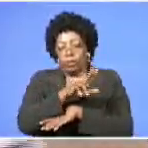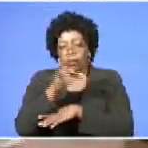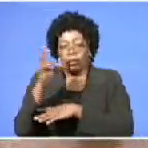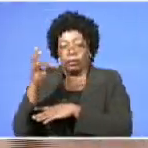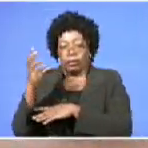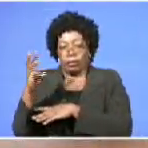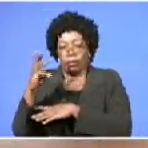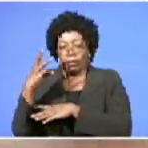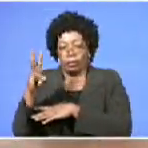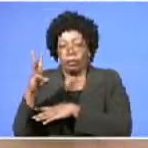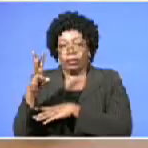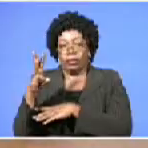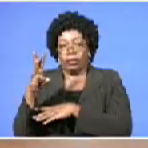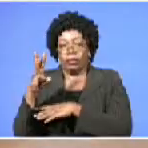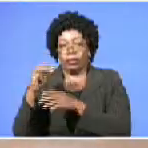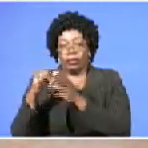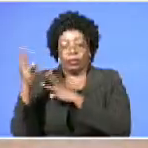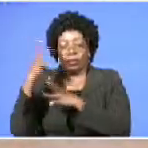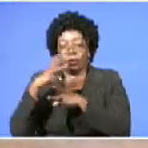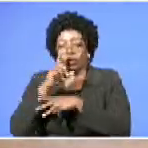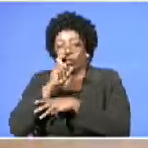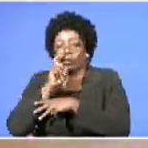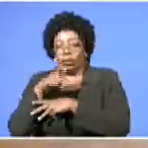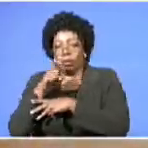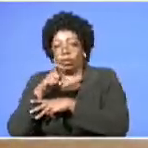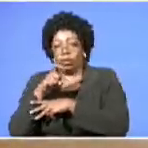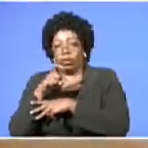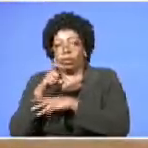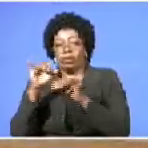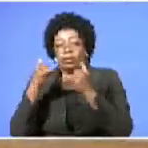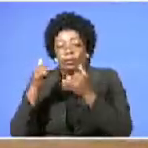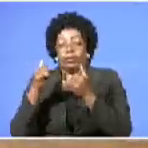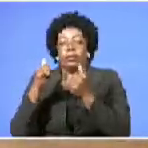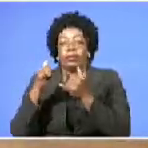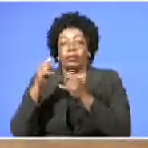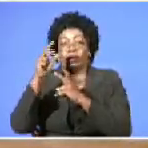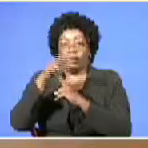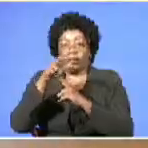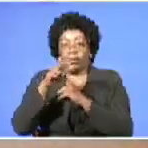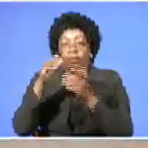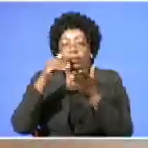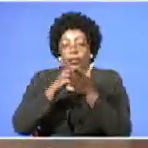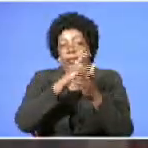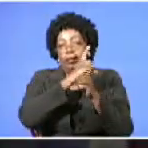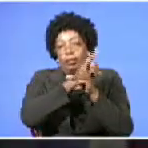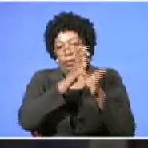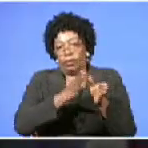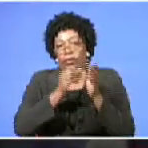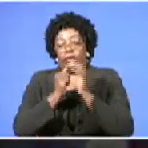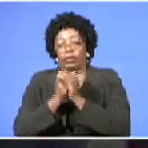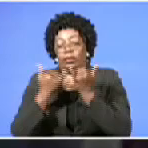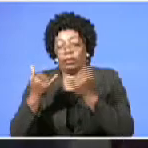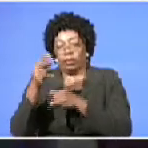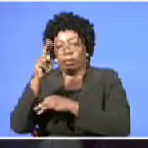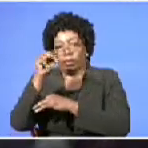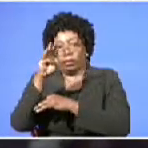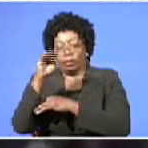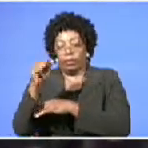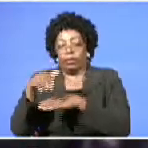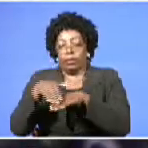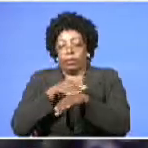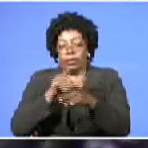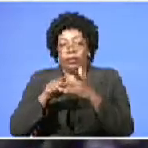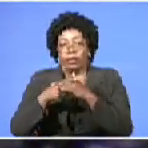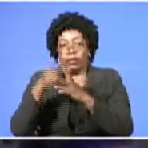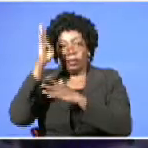25-16. The Warhawks also into the men's championship against the Defenders. From the NBA, a slow start yesterday